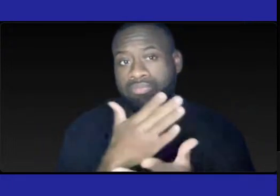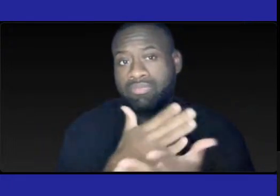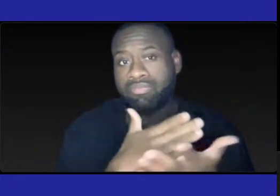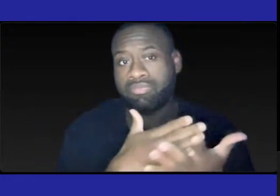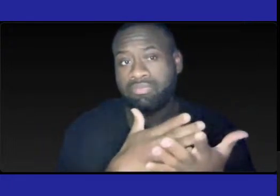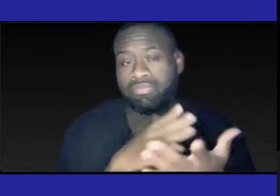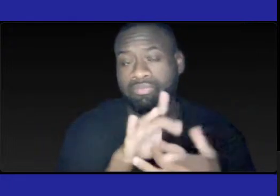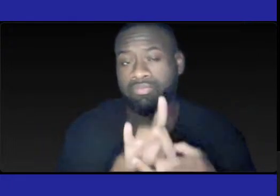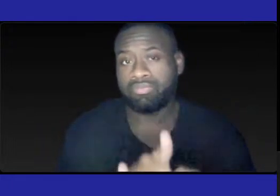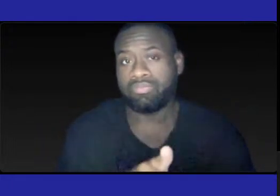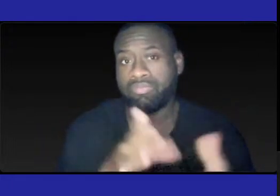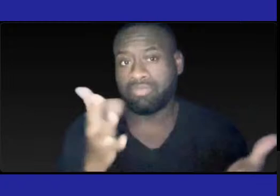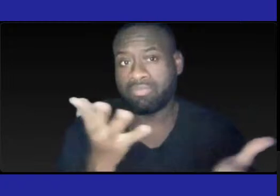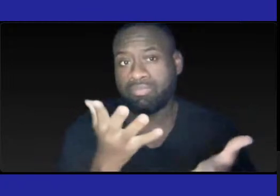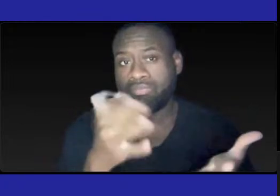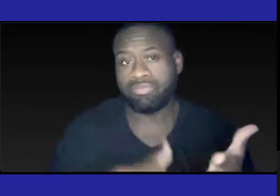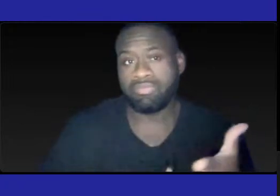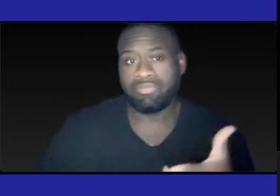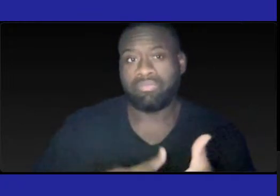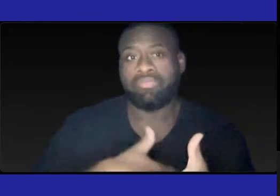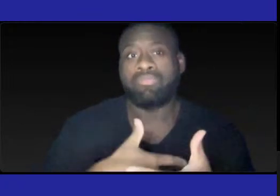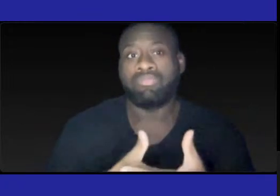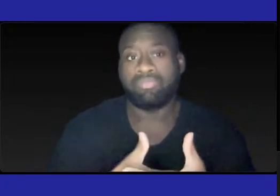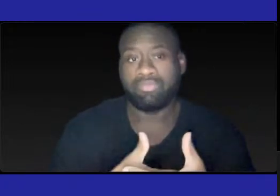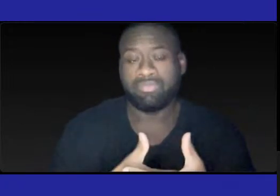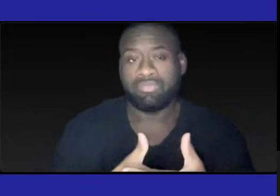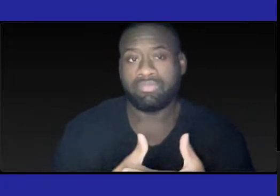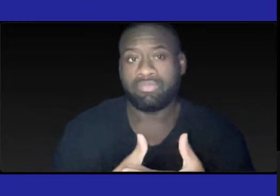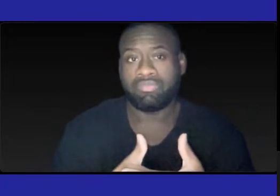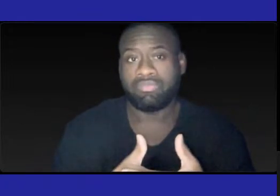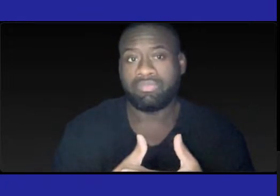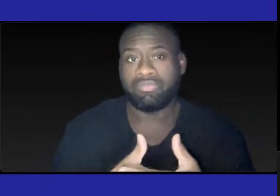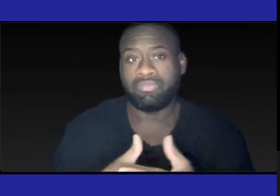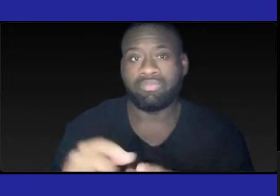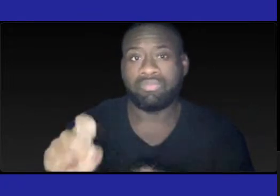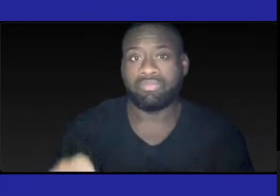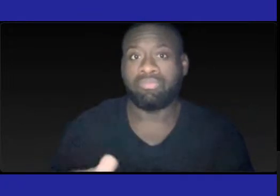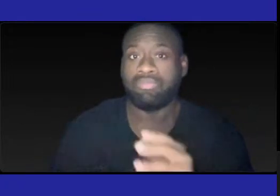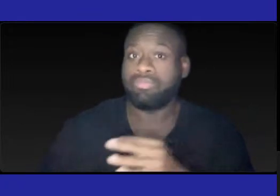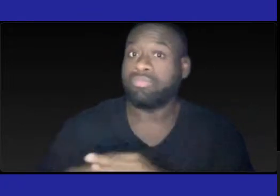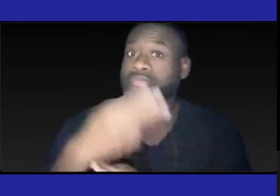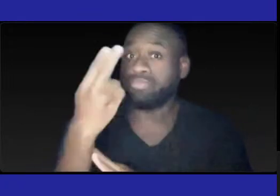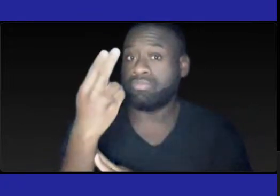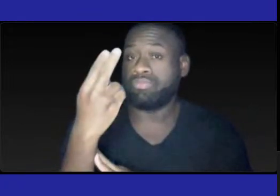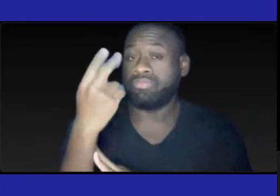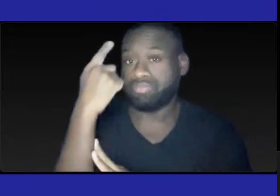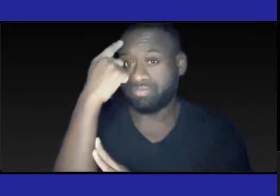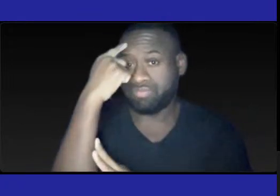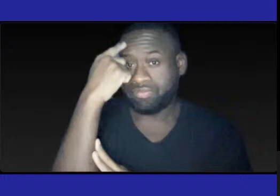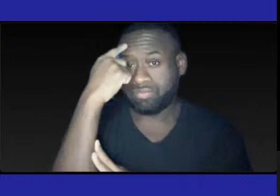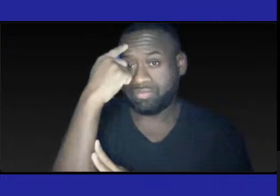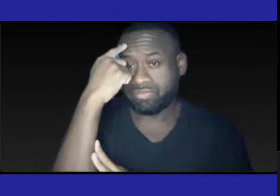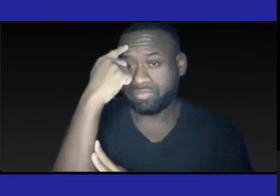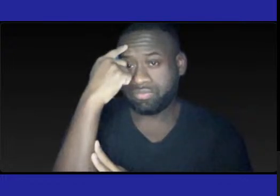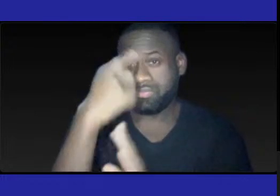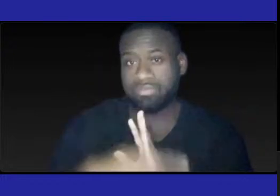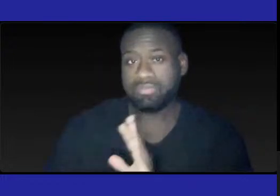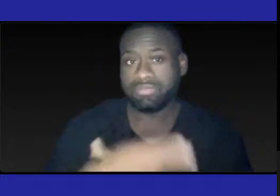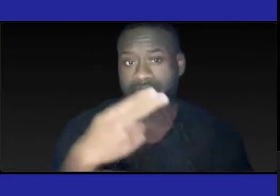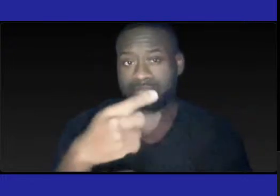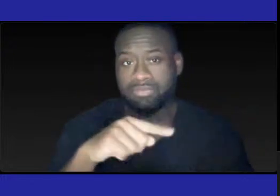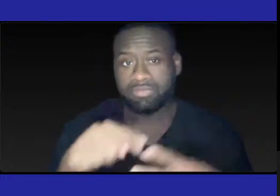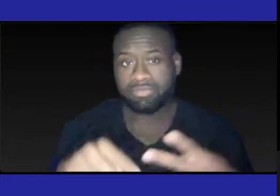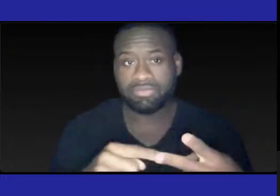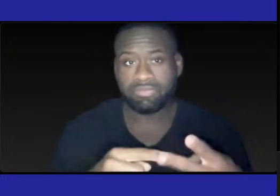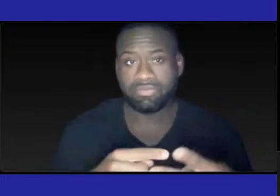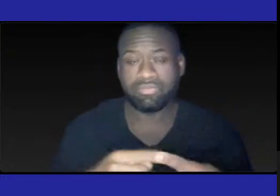to, with pregnancy, the demands are higher, the psychological demands are higher, the hormonal demands are,